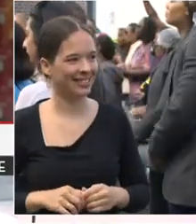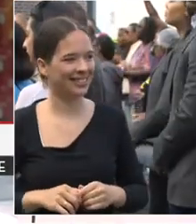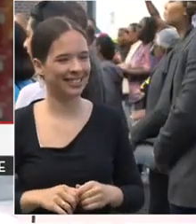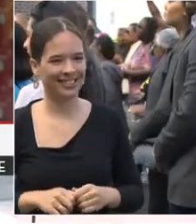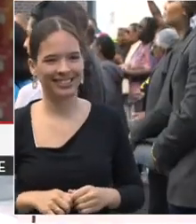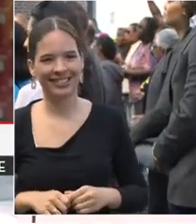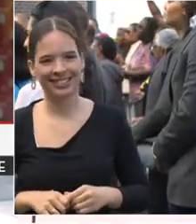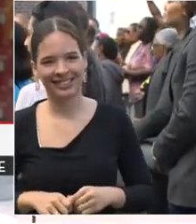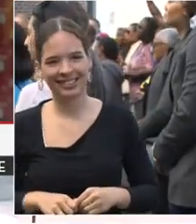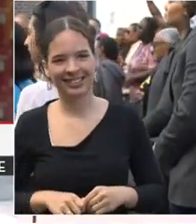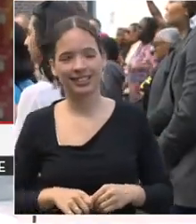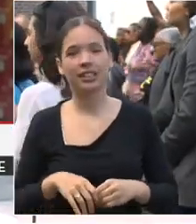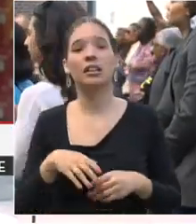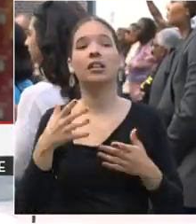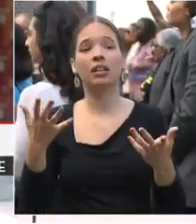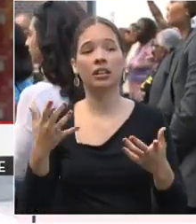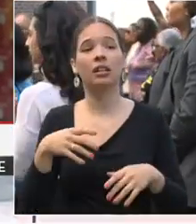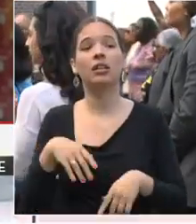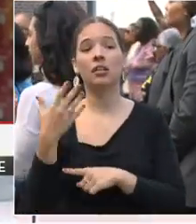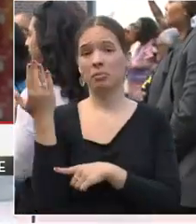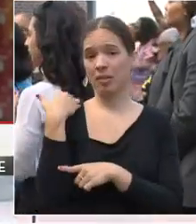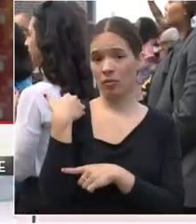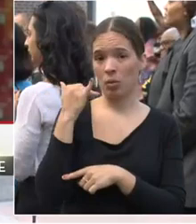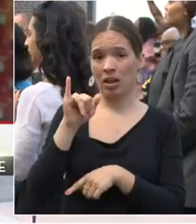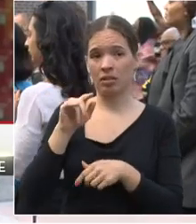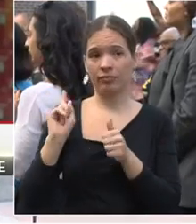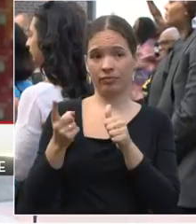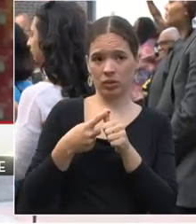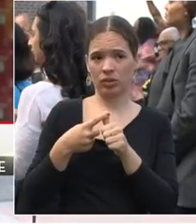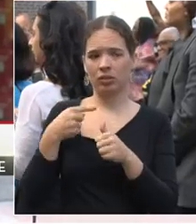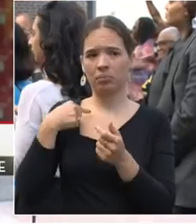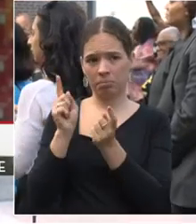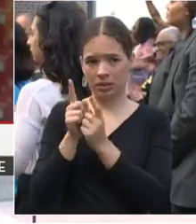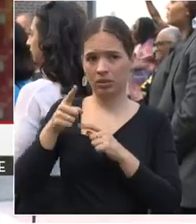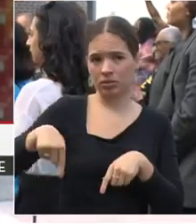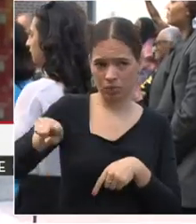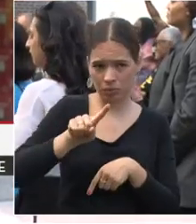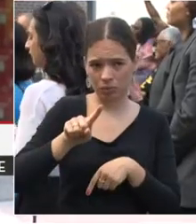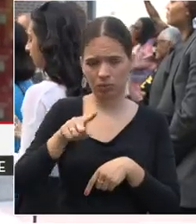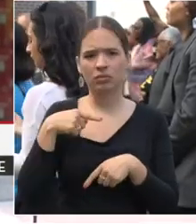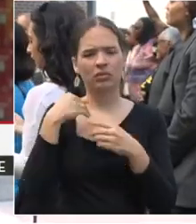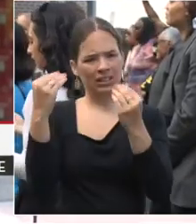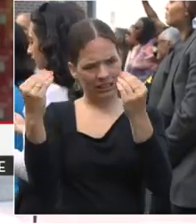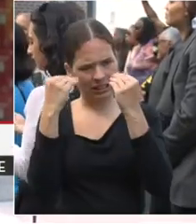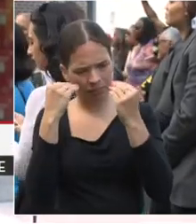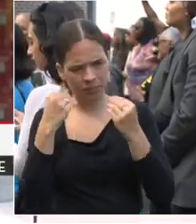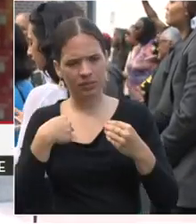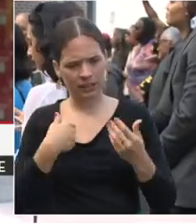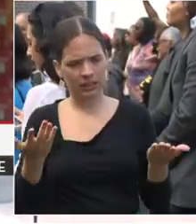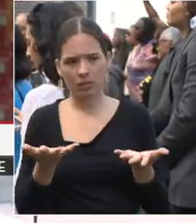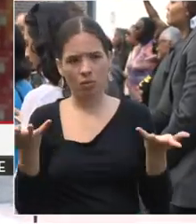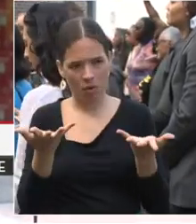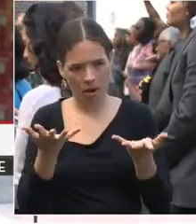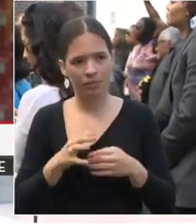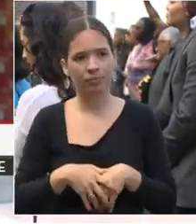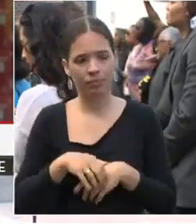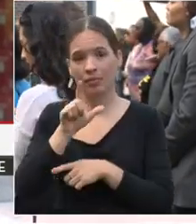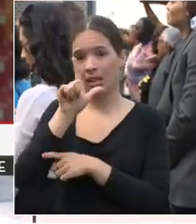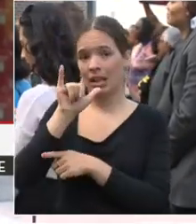And some time ago, when I first met them, I taught myself this thing, so I would always remember Lidl, like